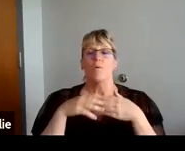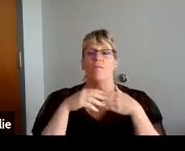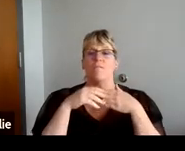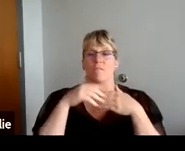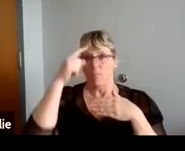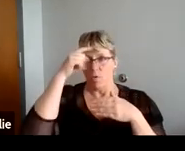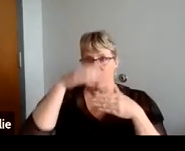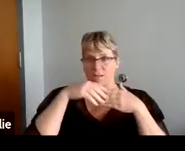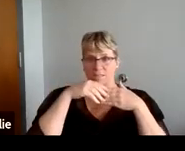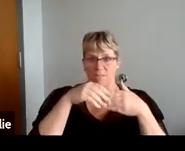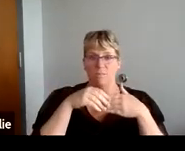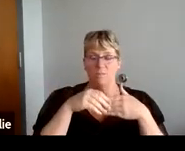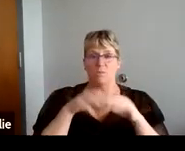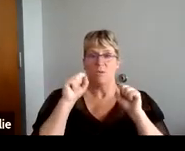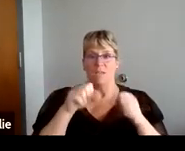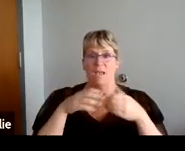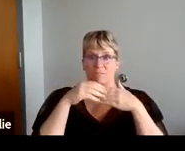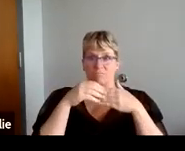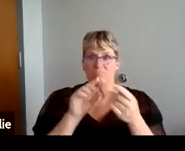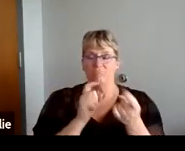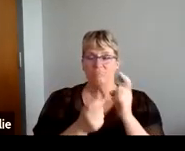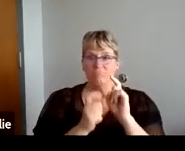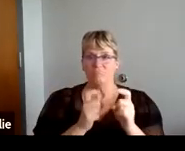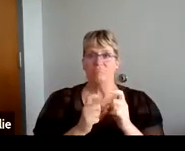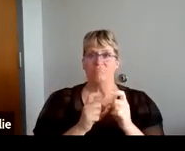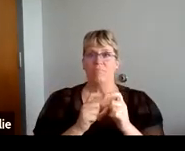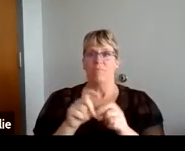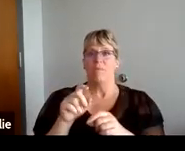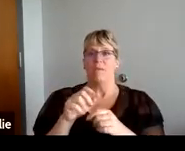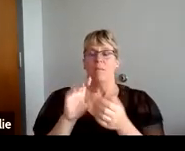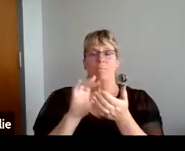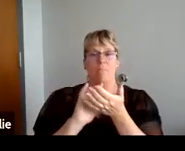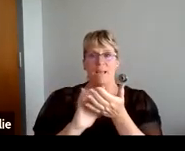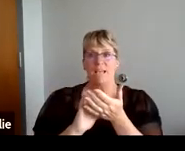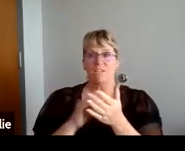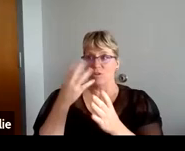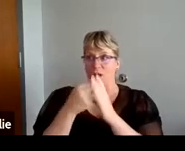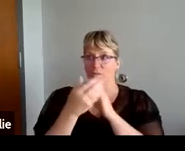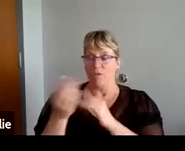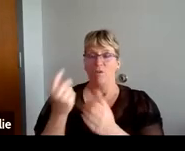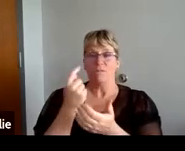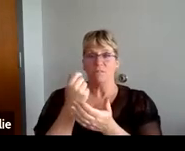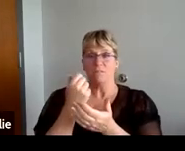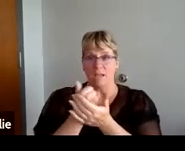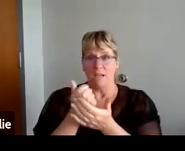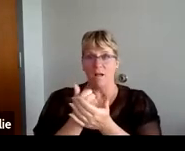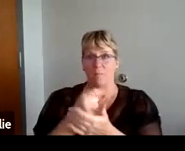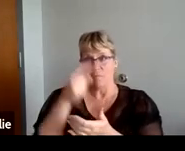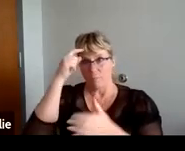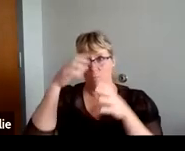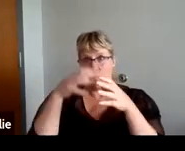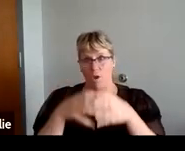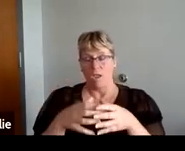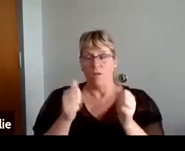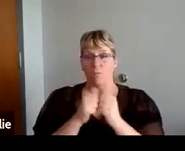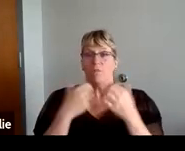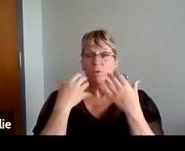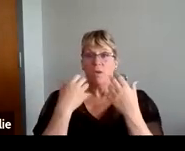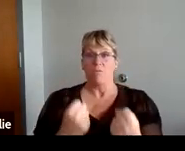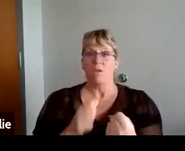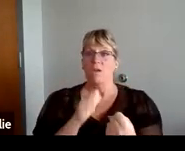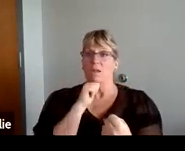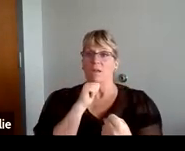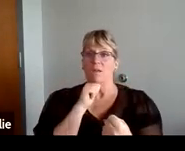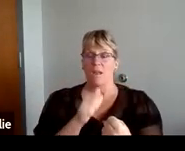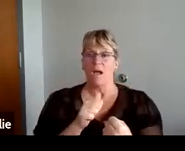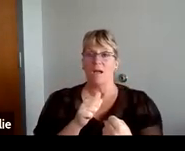are neuroadaptive. Medication-assisted therapies are out there to help that addicted brain in its recovery, and not just